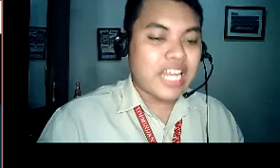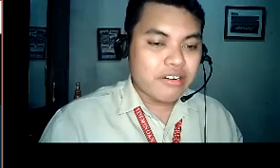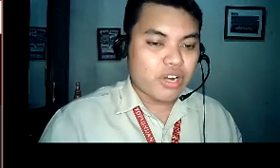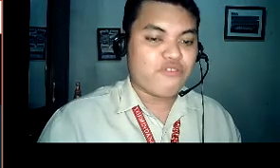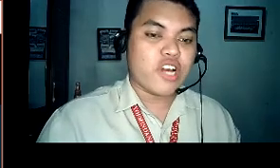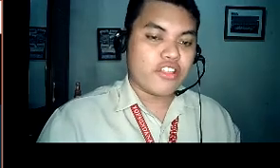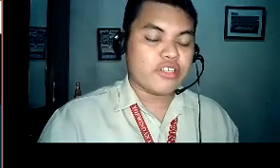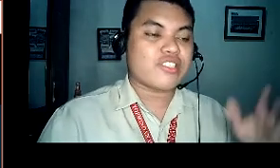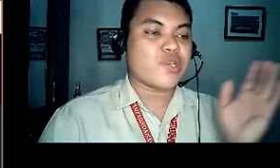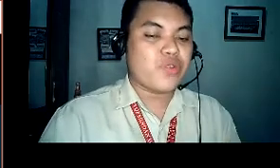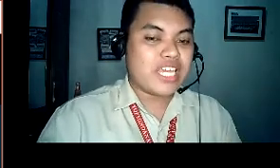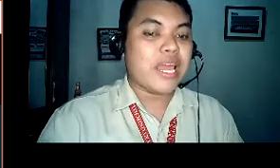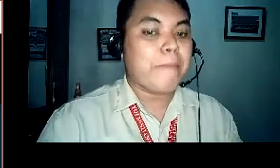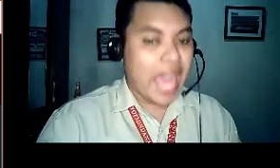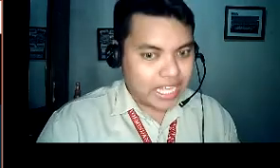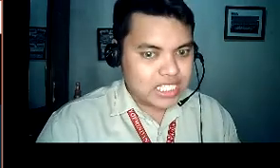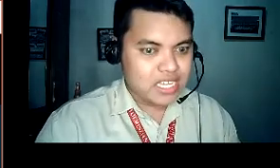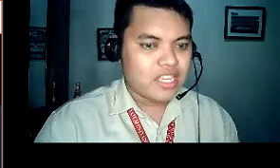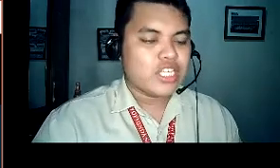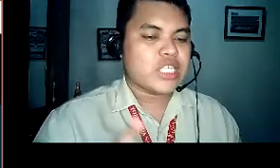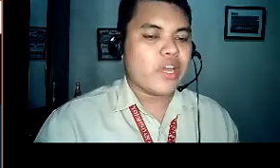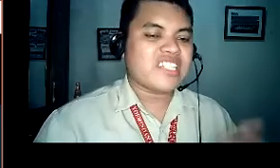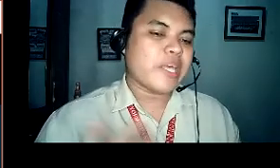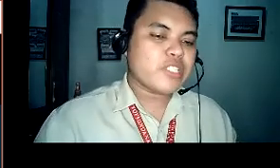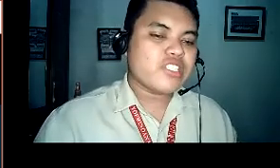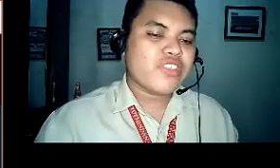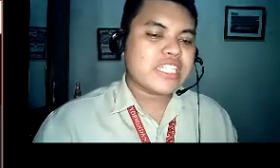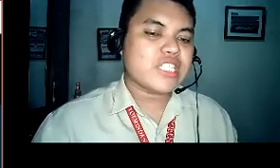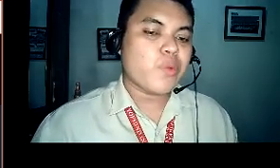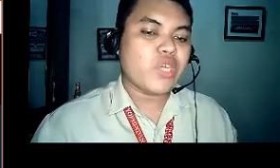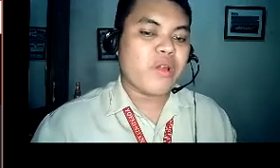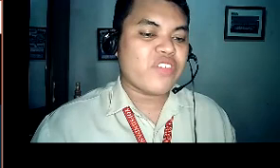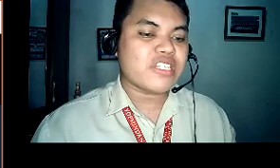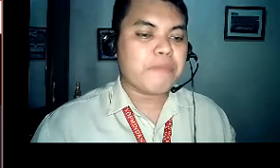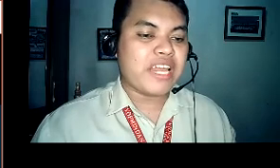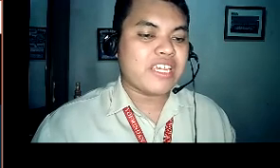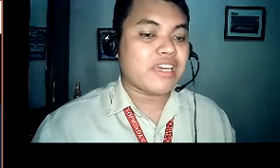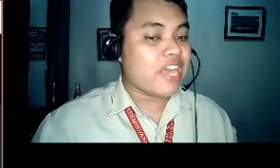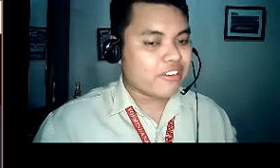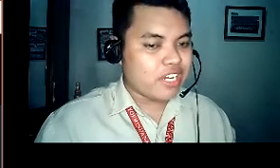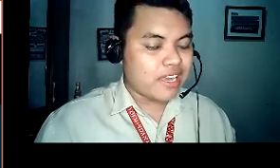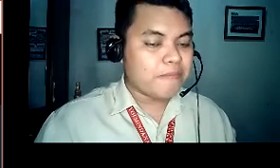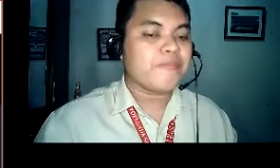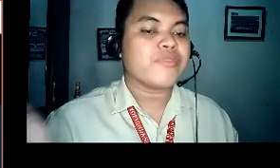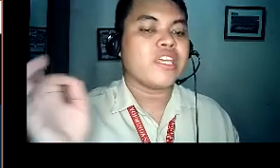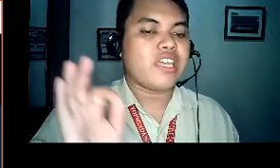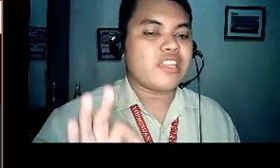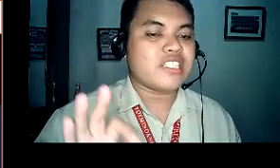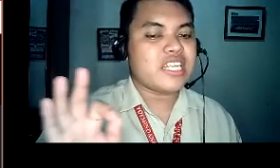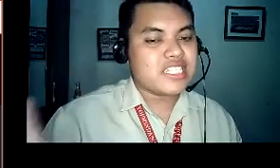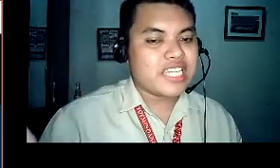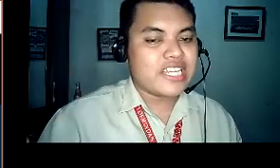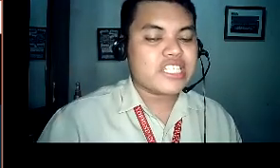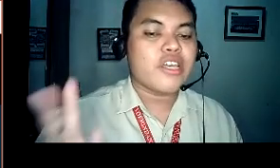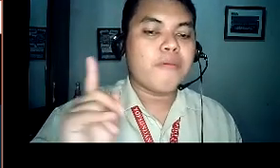much clearer for others to read back. So an exception to this is when you are finger spelling an acronym. In